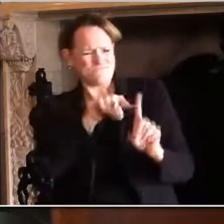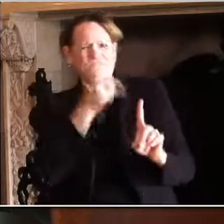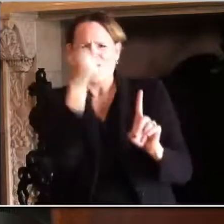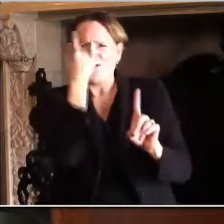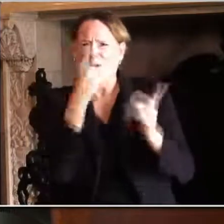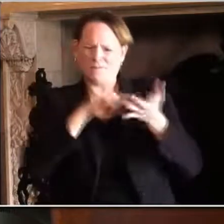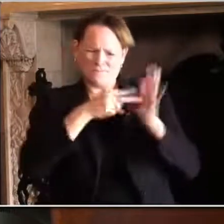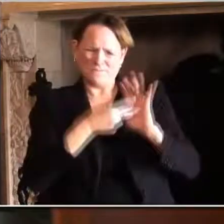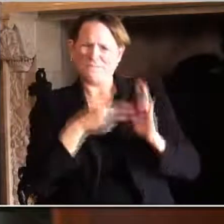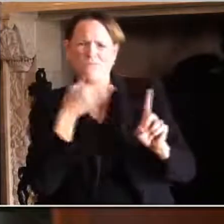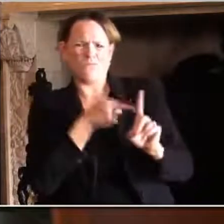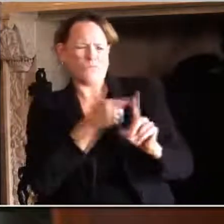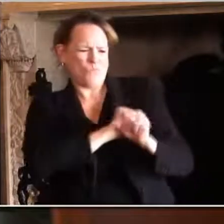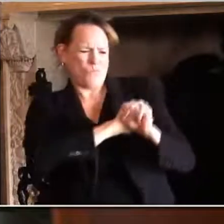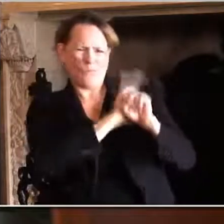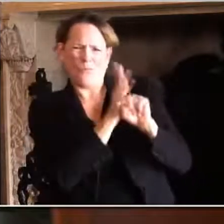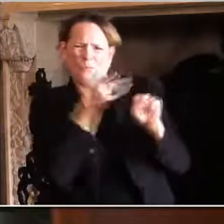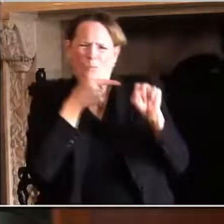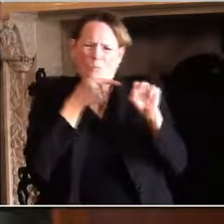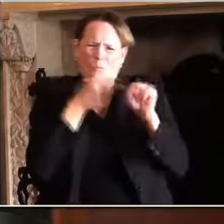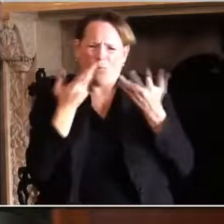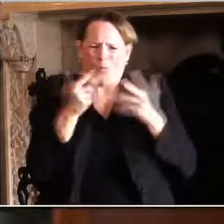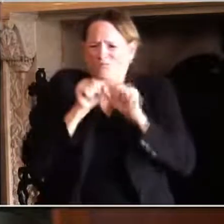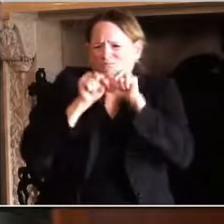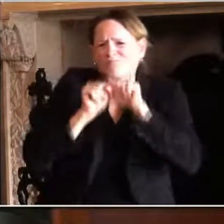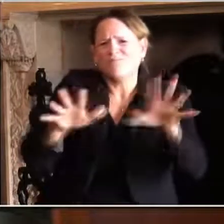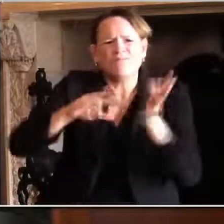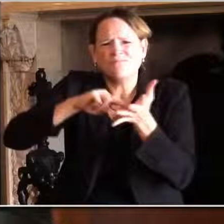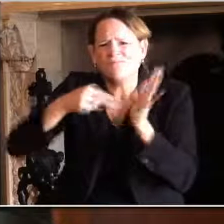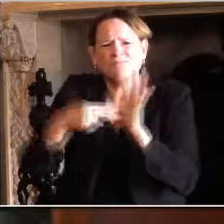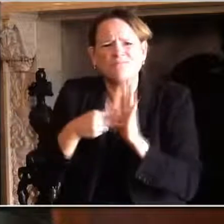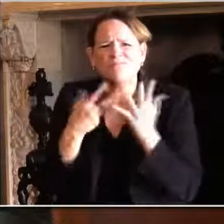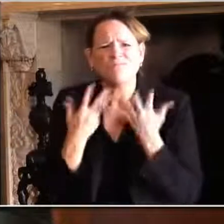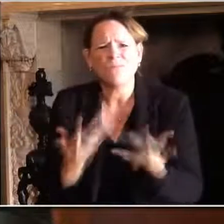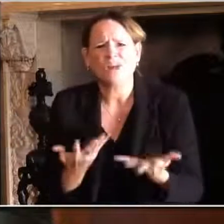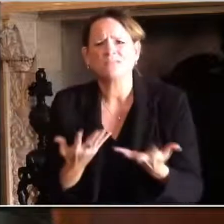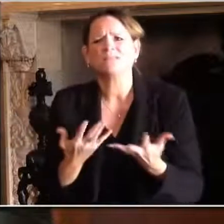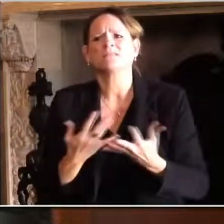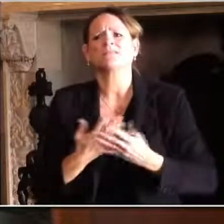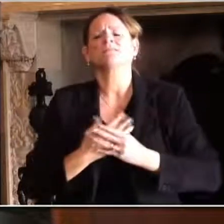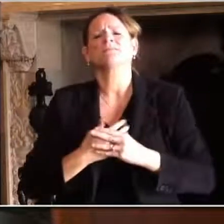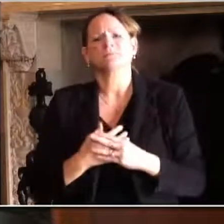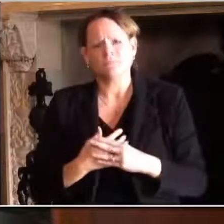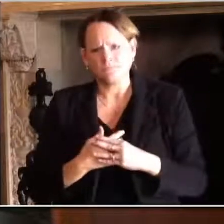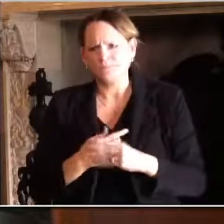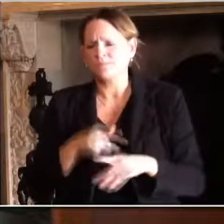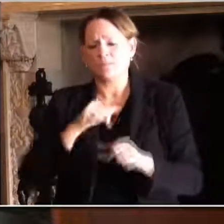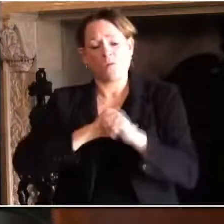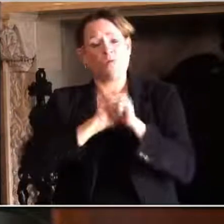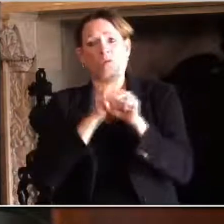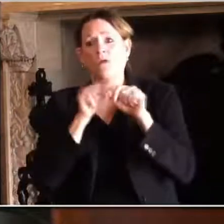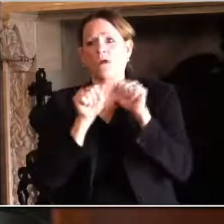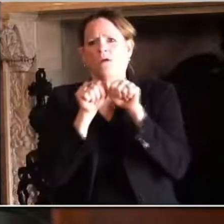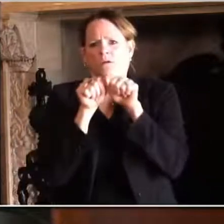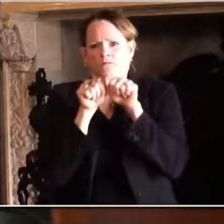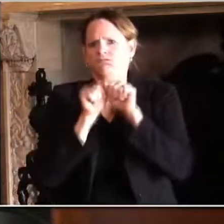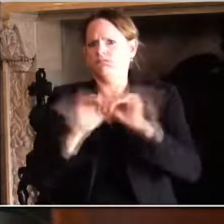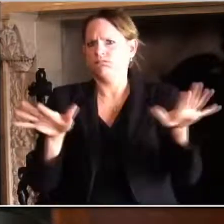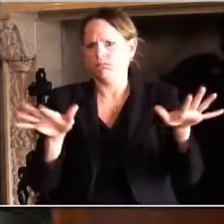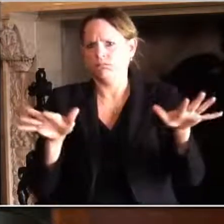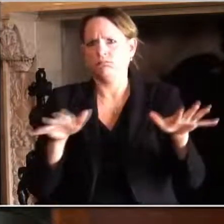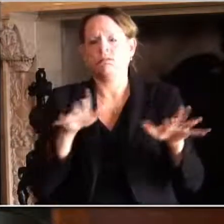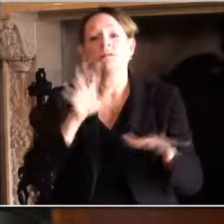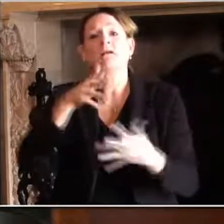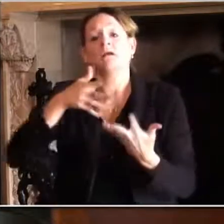mean by community spread? We mean COVID-19 is widespread enough that interacting in the community may be all that